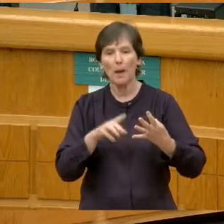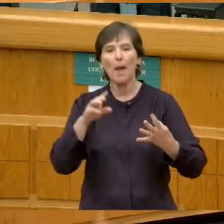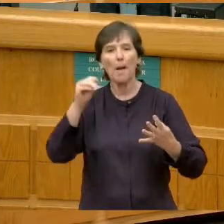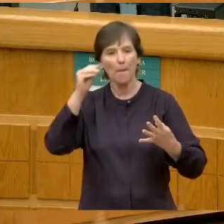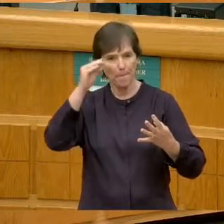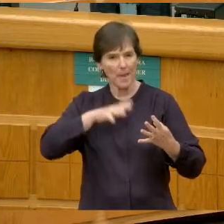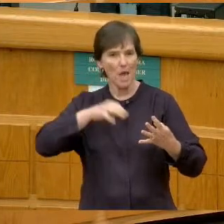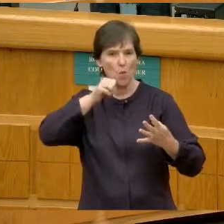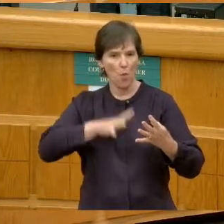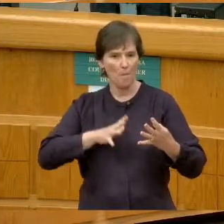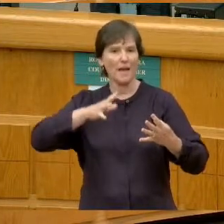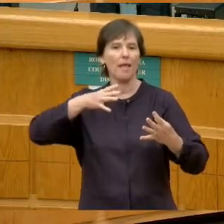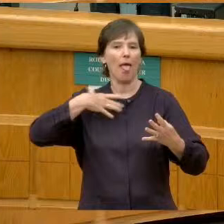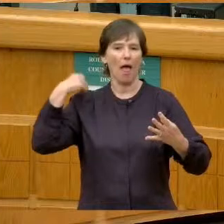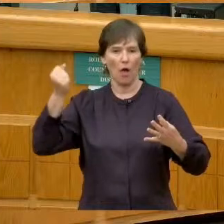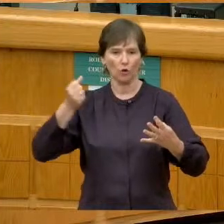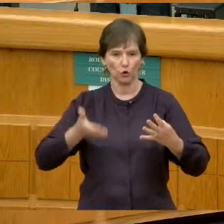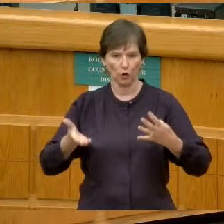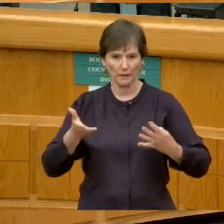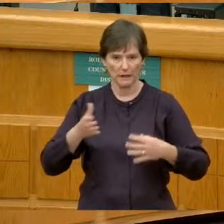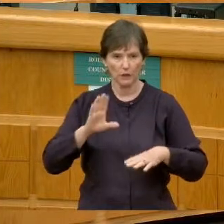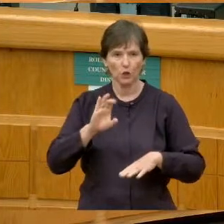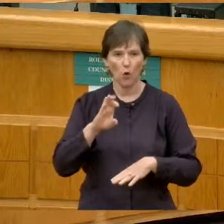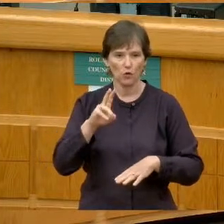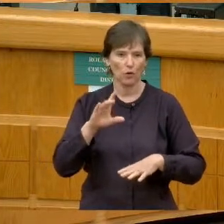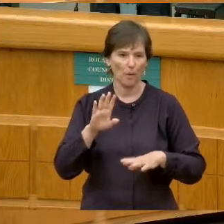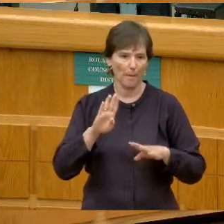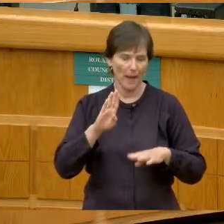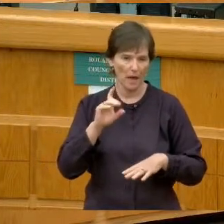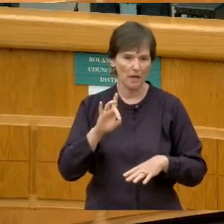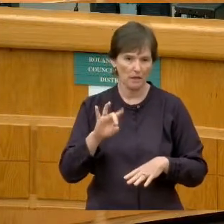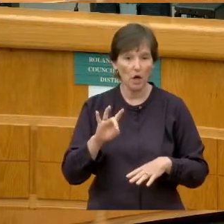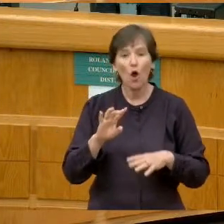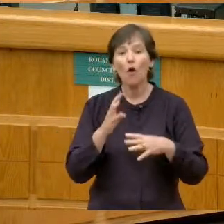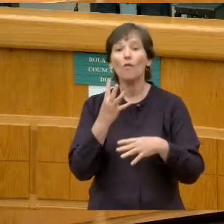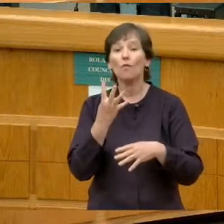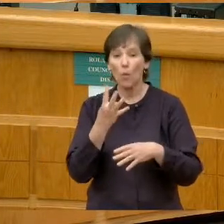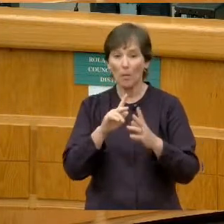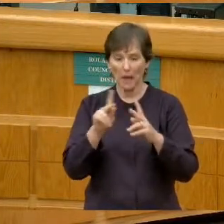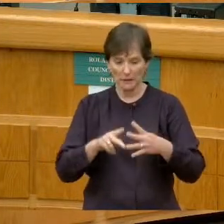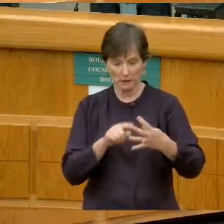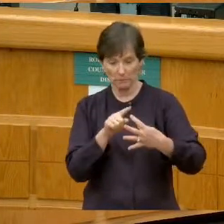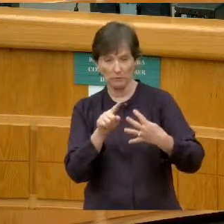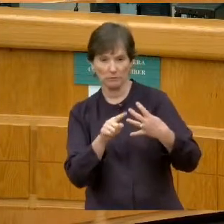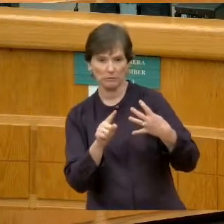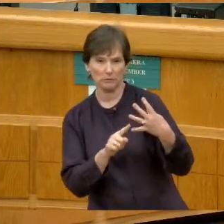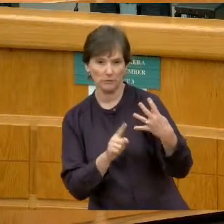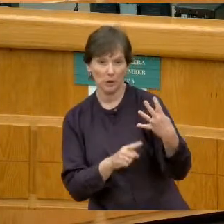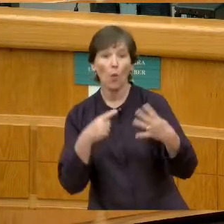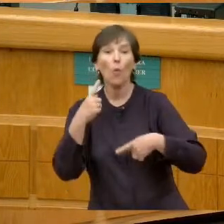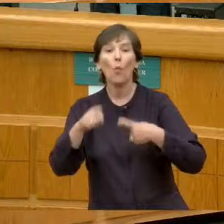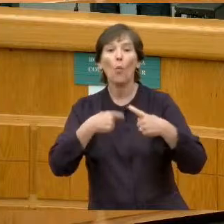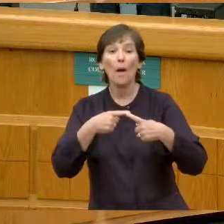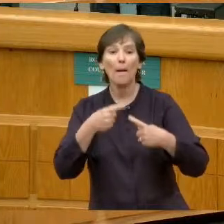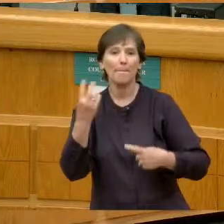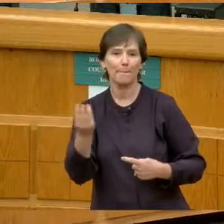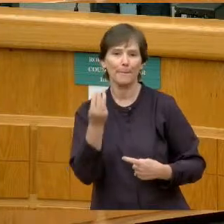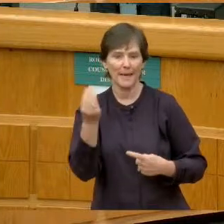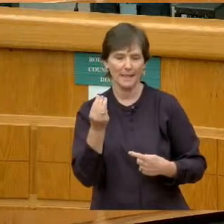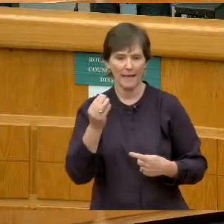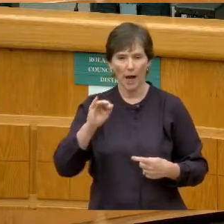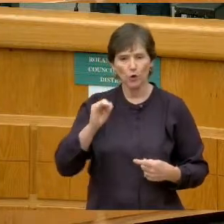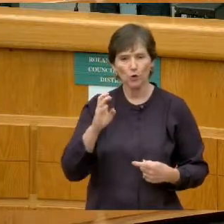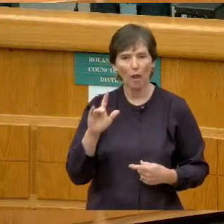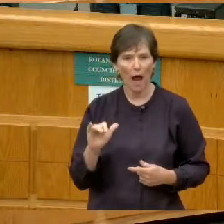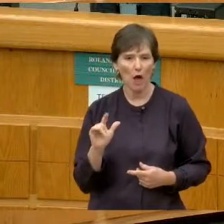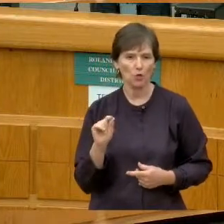tested, if you haven't signed up, Annette can probably tell you a little more about it, but I believe you need to call those people directly,